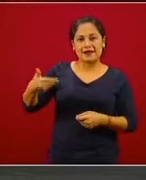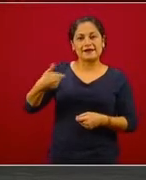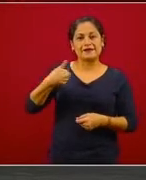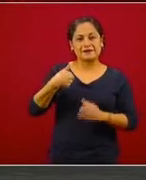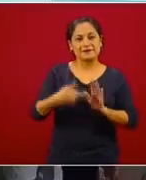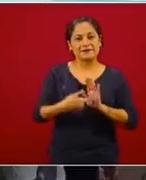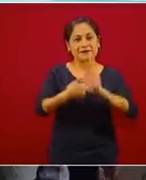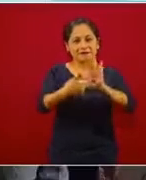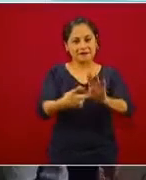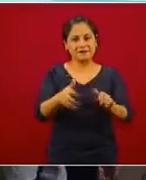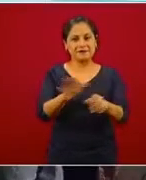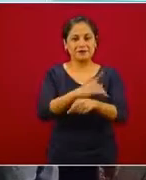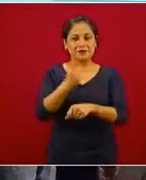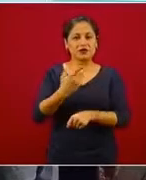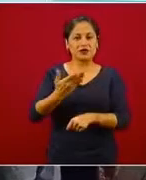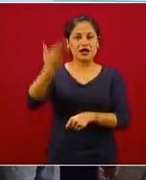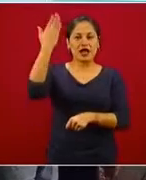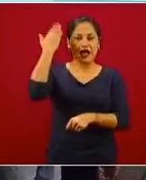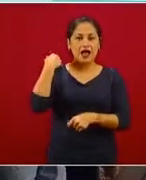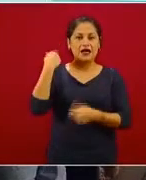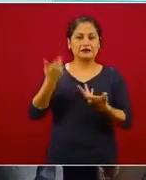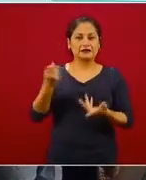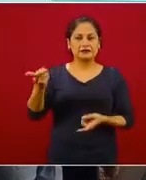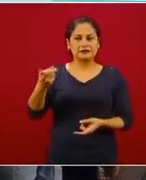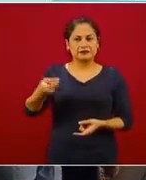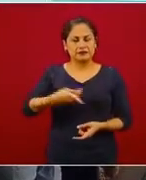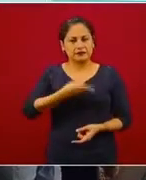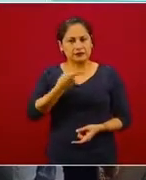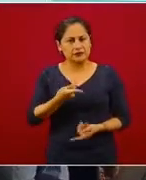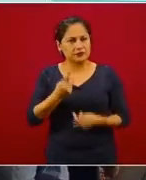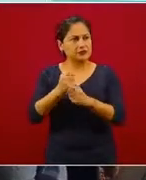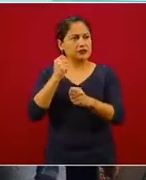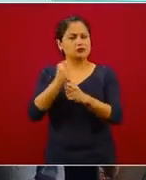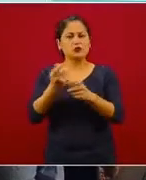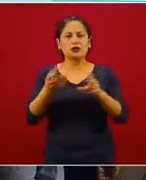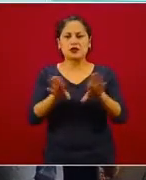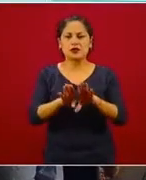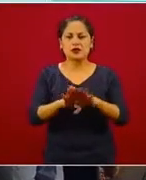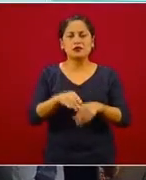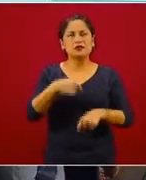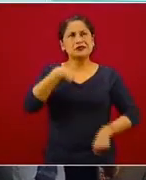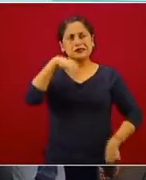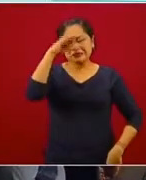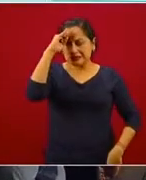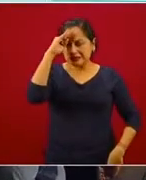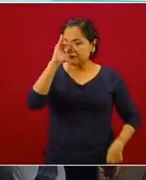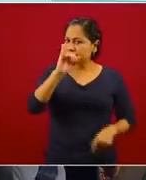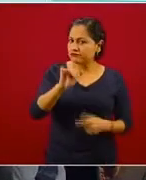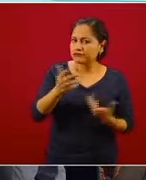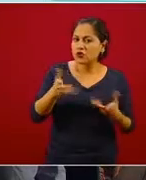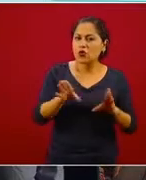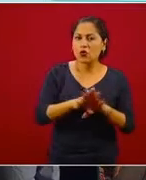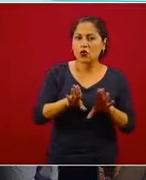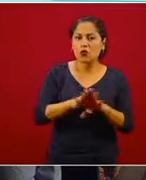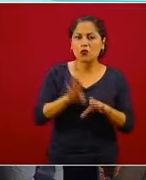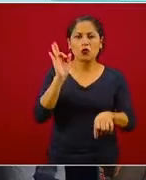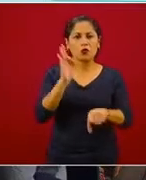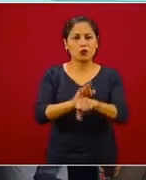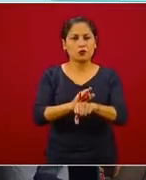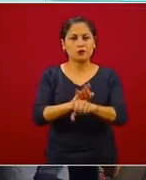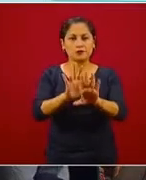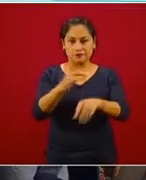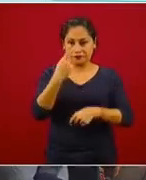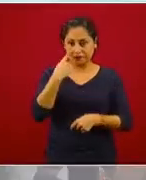So for the transmission chain, this is something